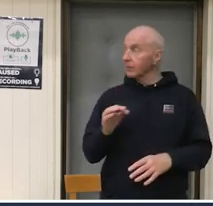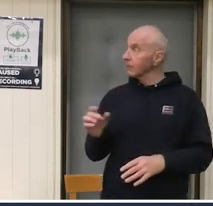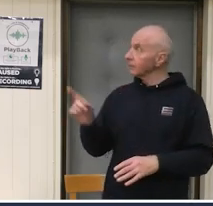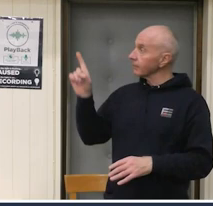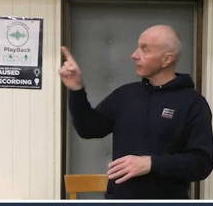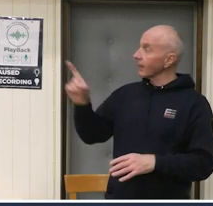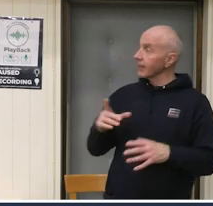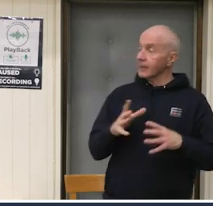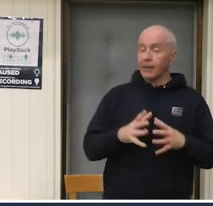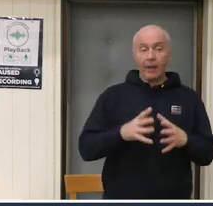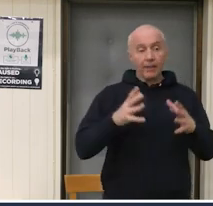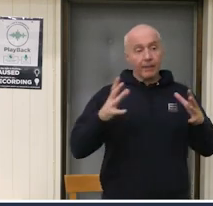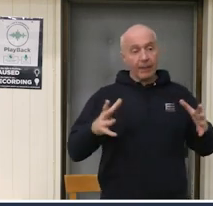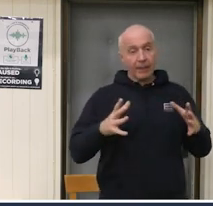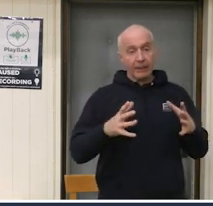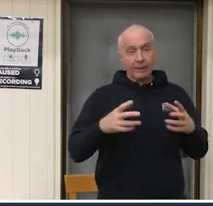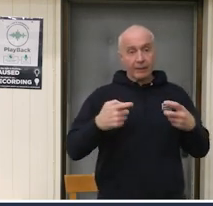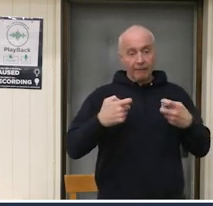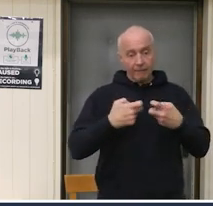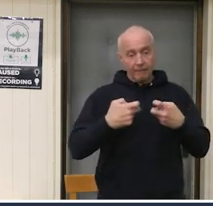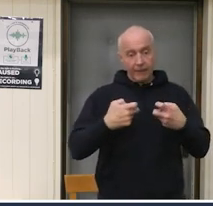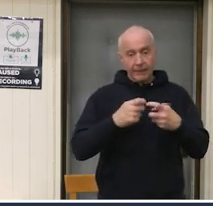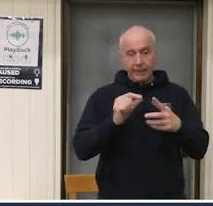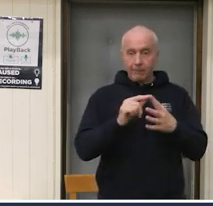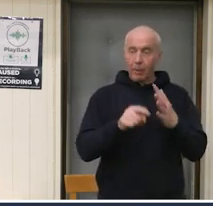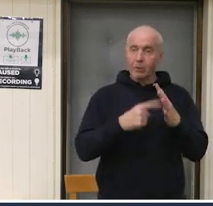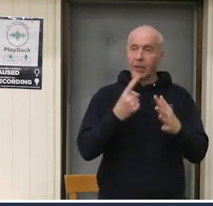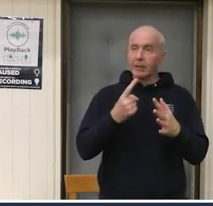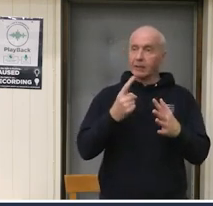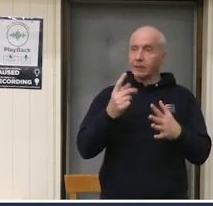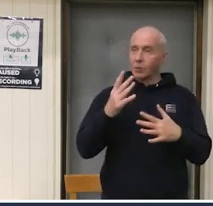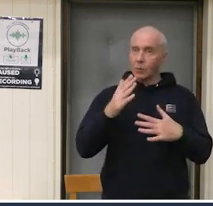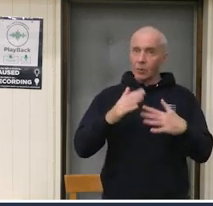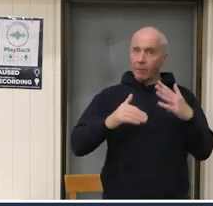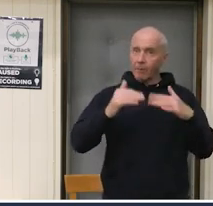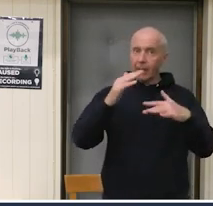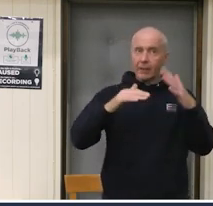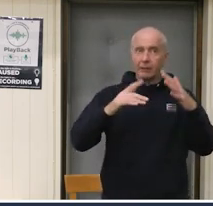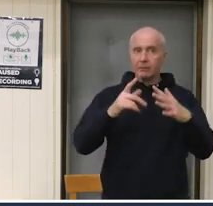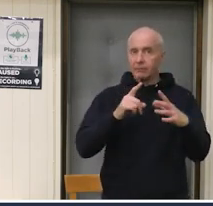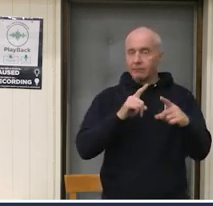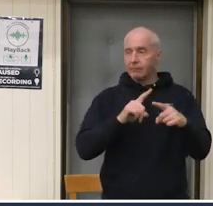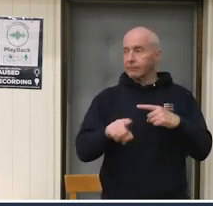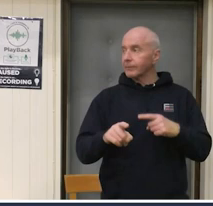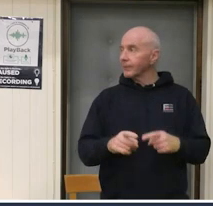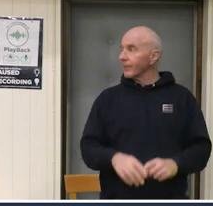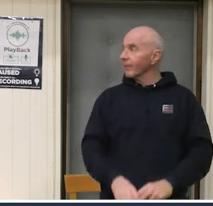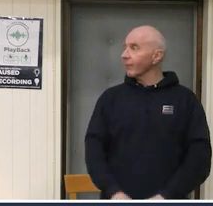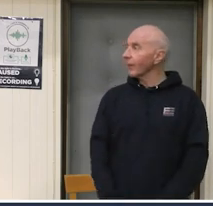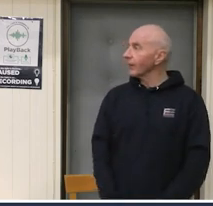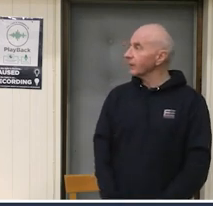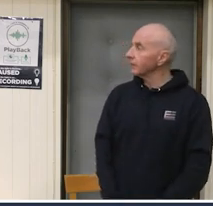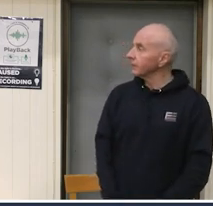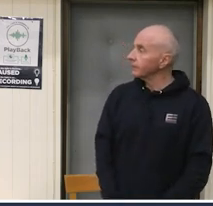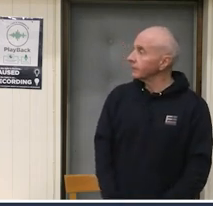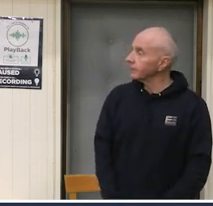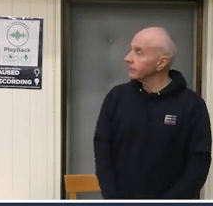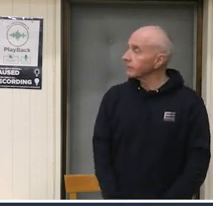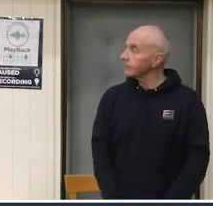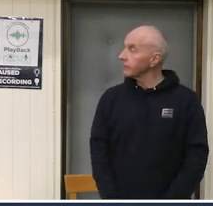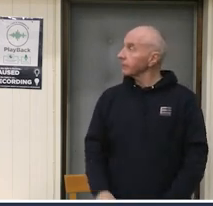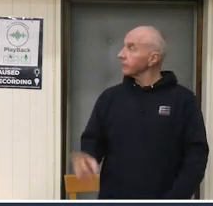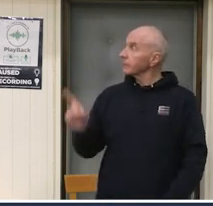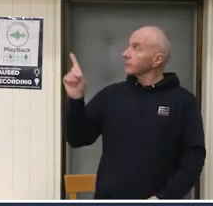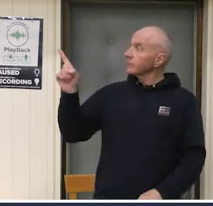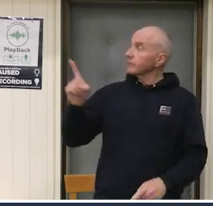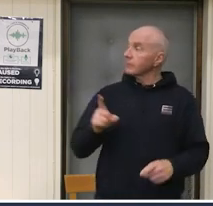physics project ever attempted, right? So the piece of paper that was signed that said we'll do something